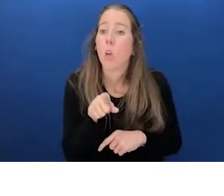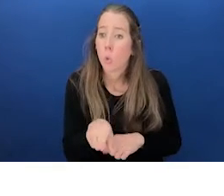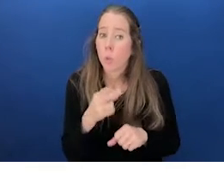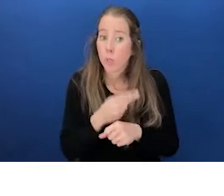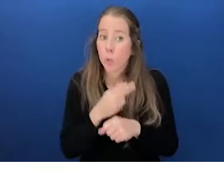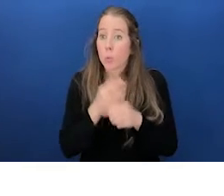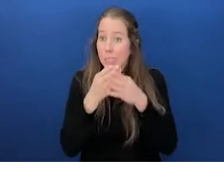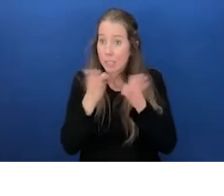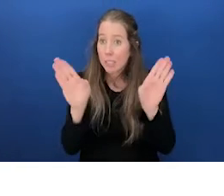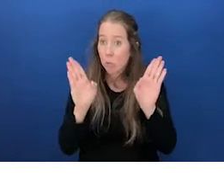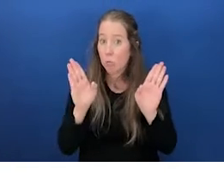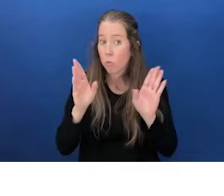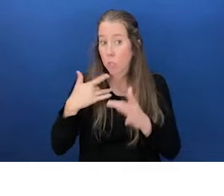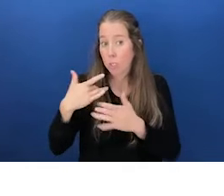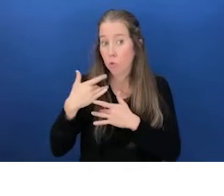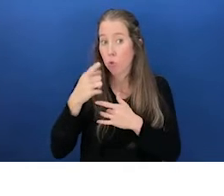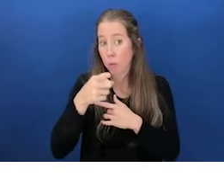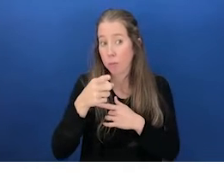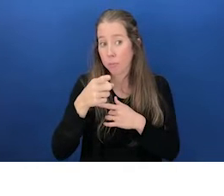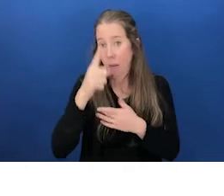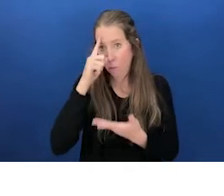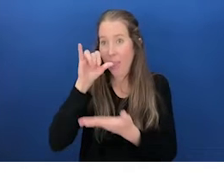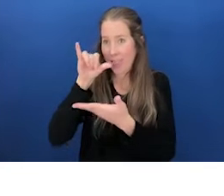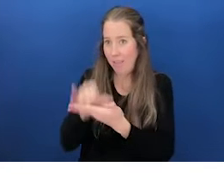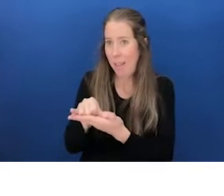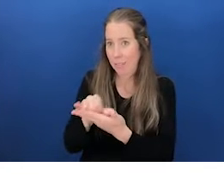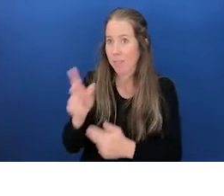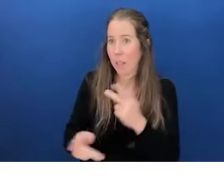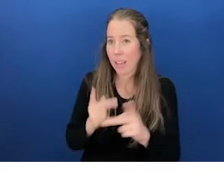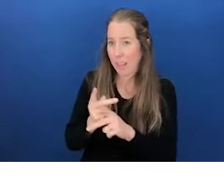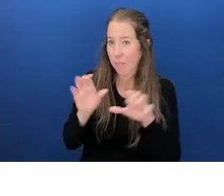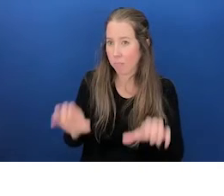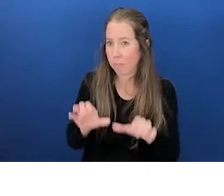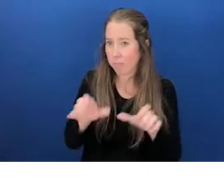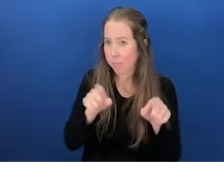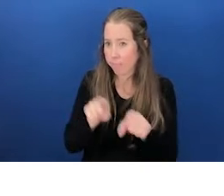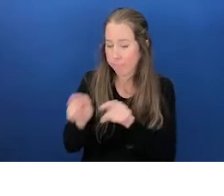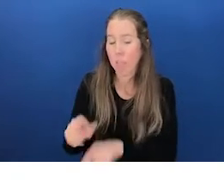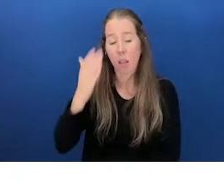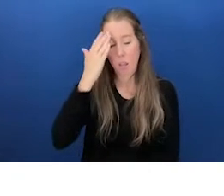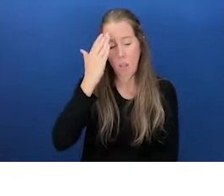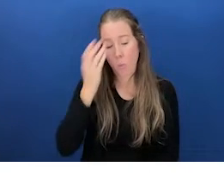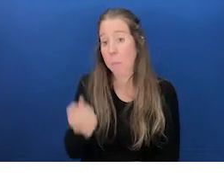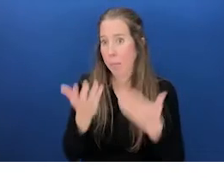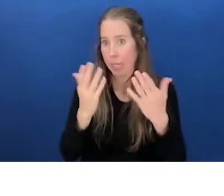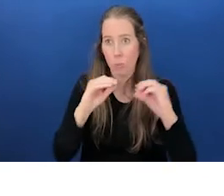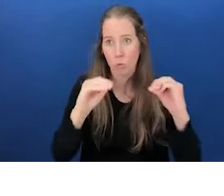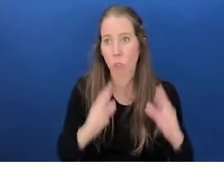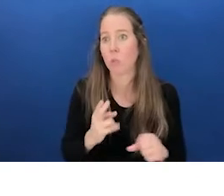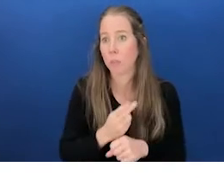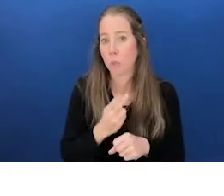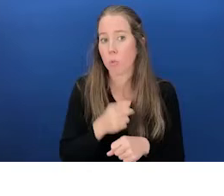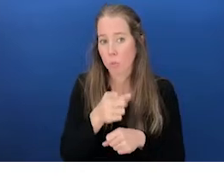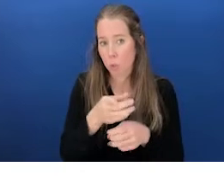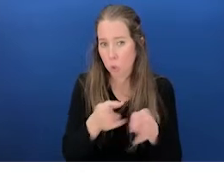general concern for that type of activity. I know we have had many instructors who have utilized the